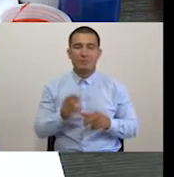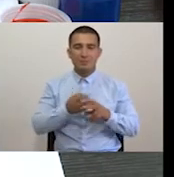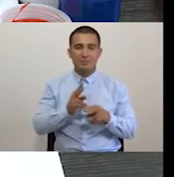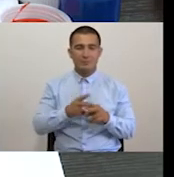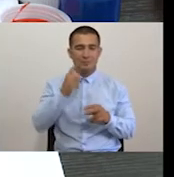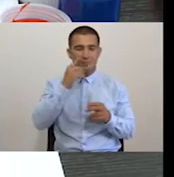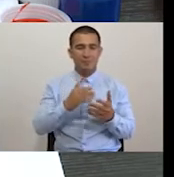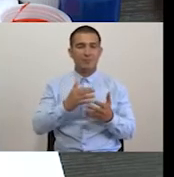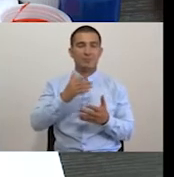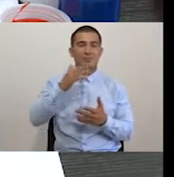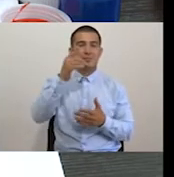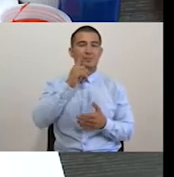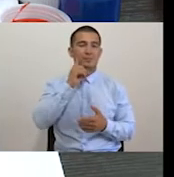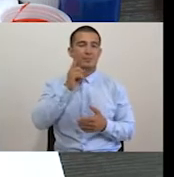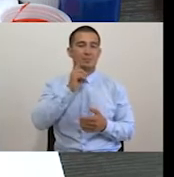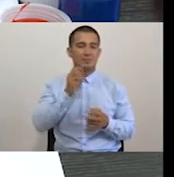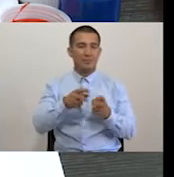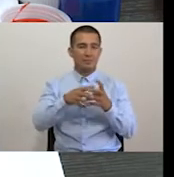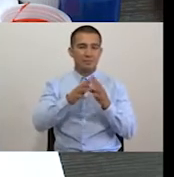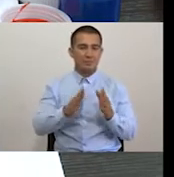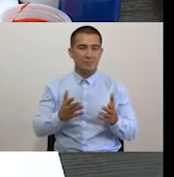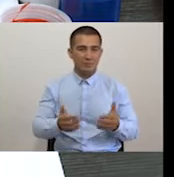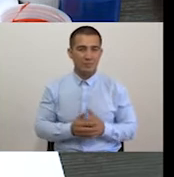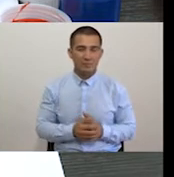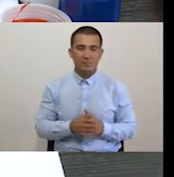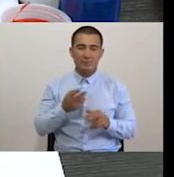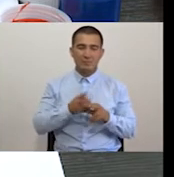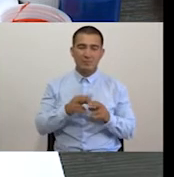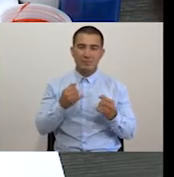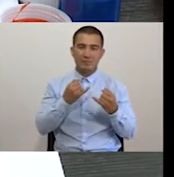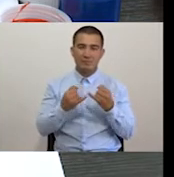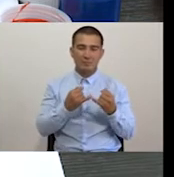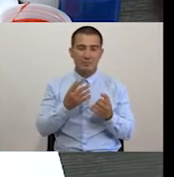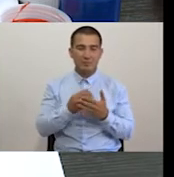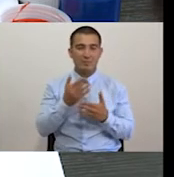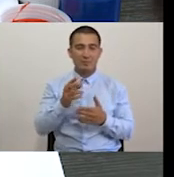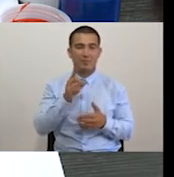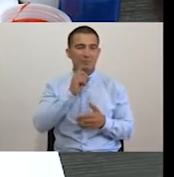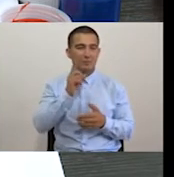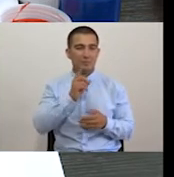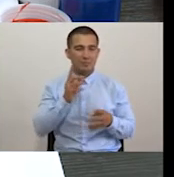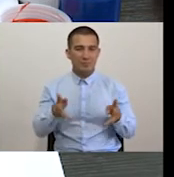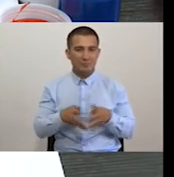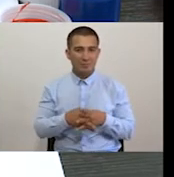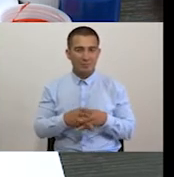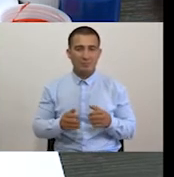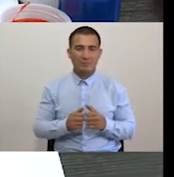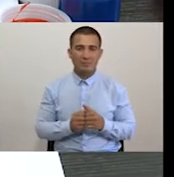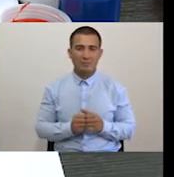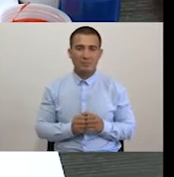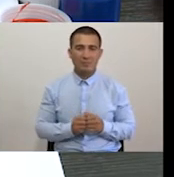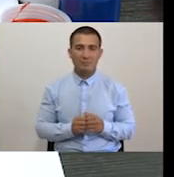Tepaga qarab biroz yashilroq tus tayyorlab olamiz. Demak, sariqqa yashil rang qo'shib,